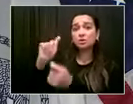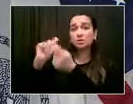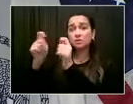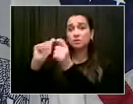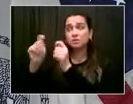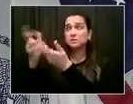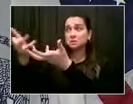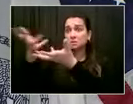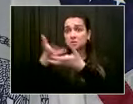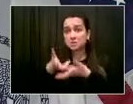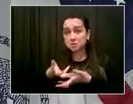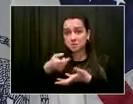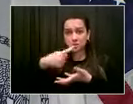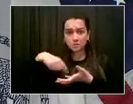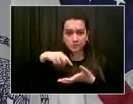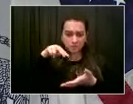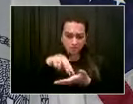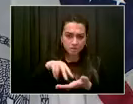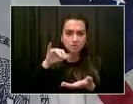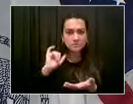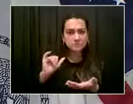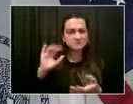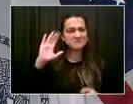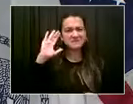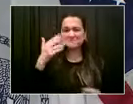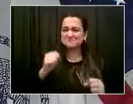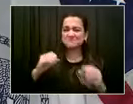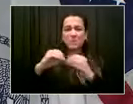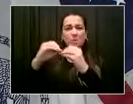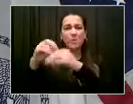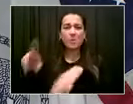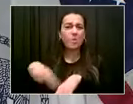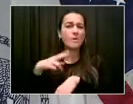ready. Go ahead, Alex.